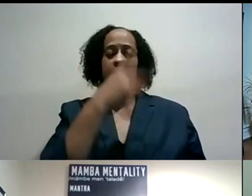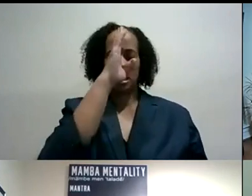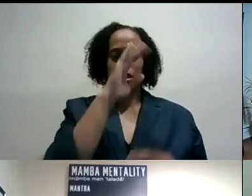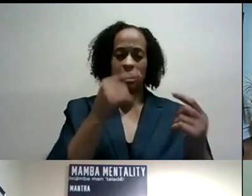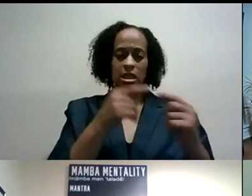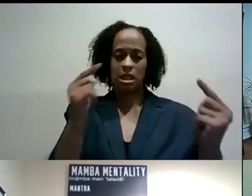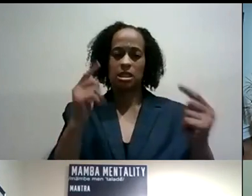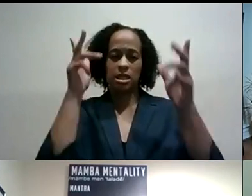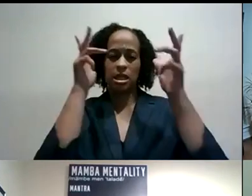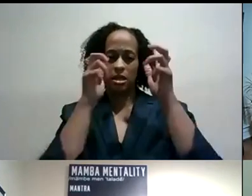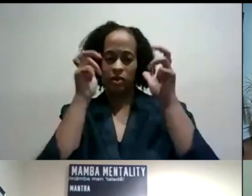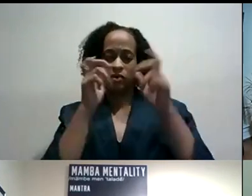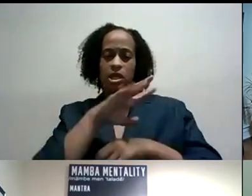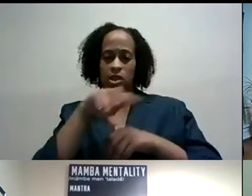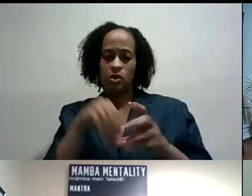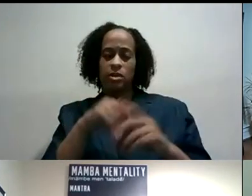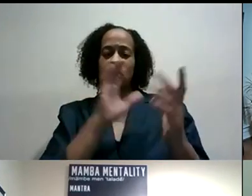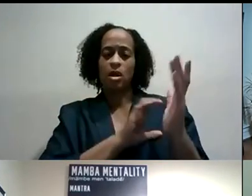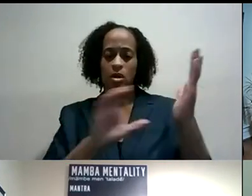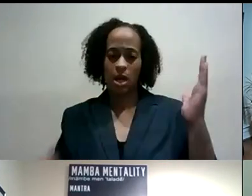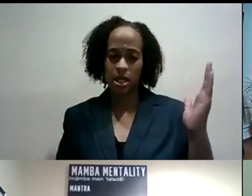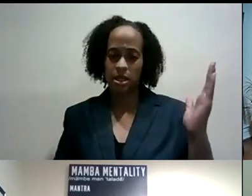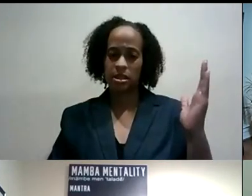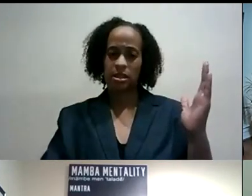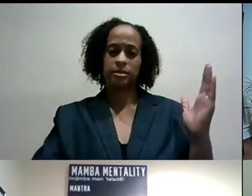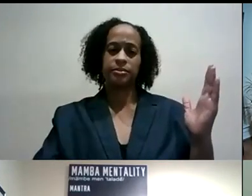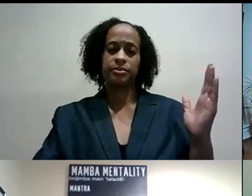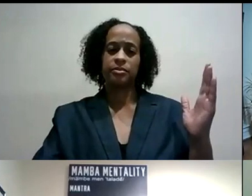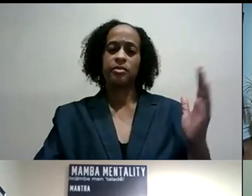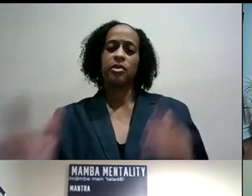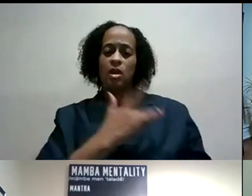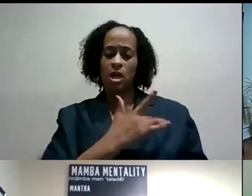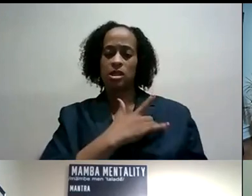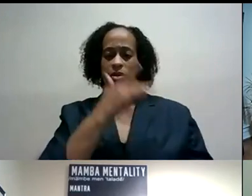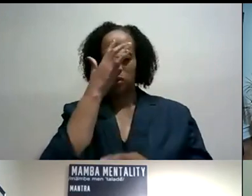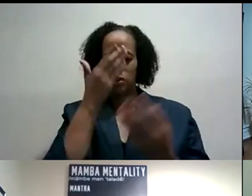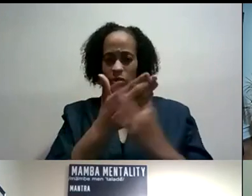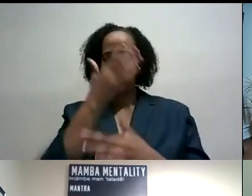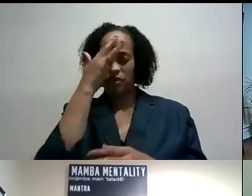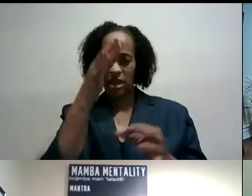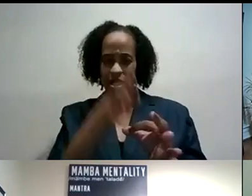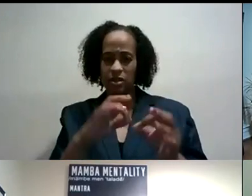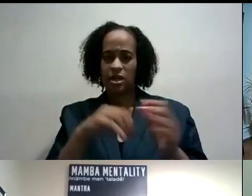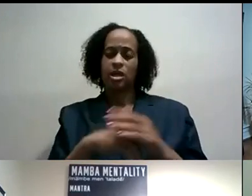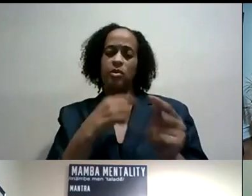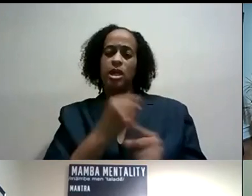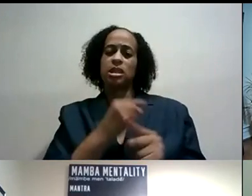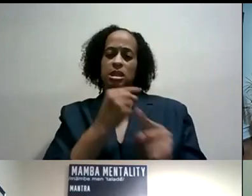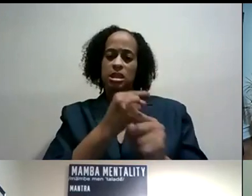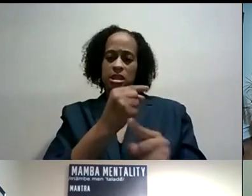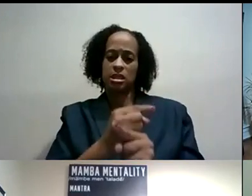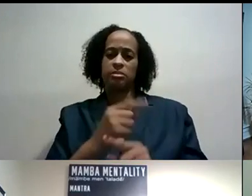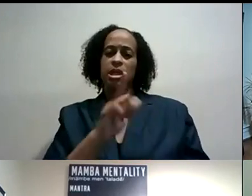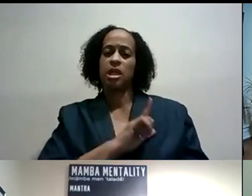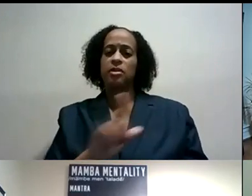the indwelling of Christ in the heart of hearts right. through faith in righteousness. May the